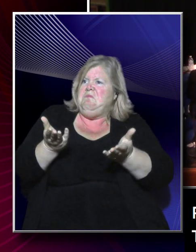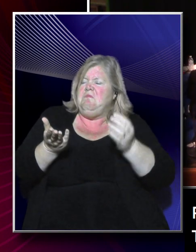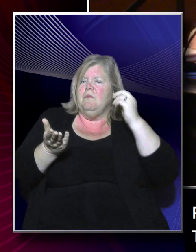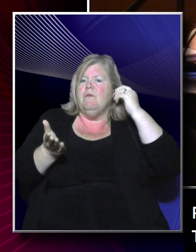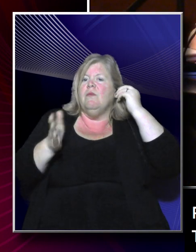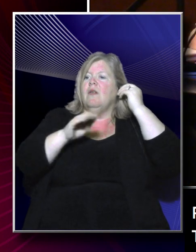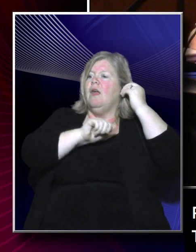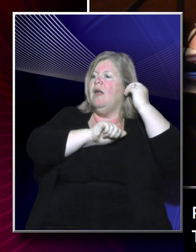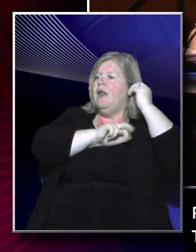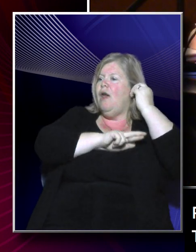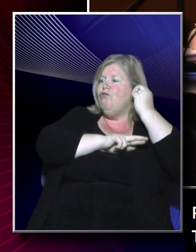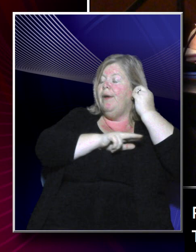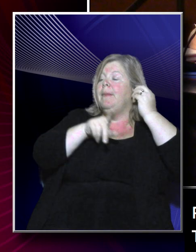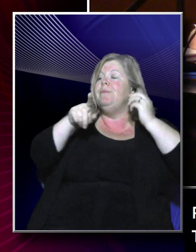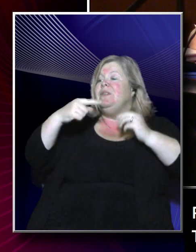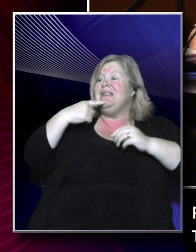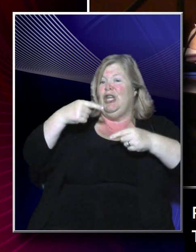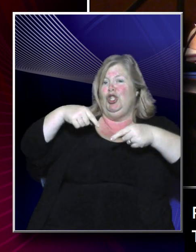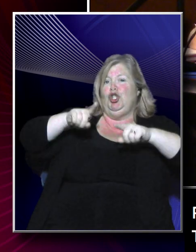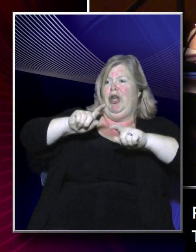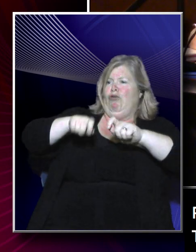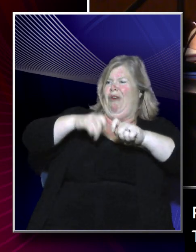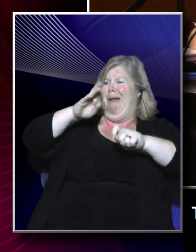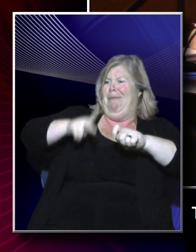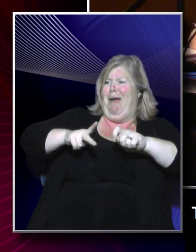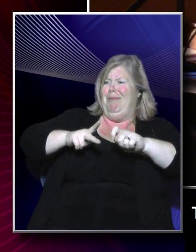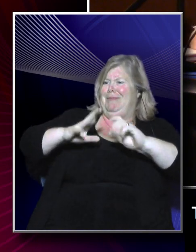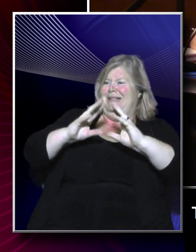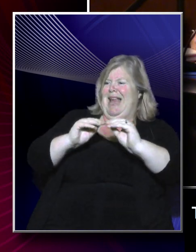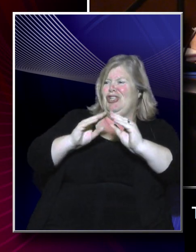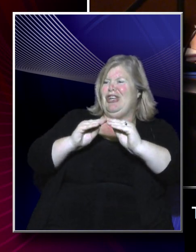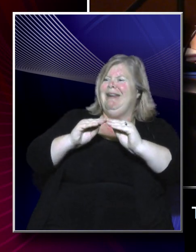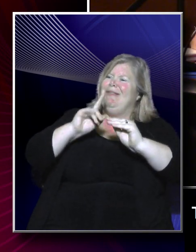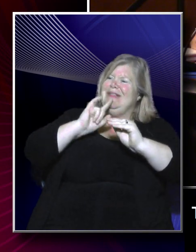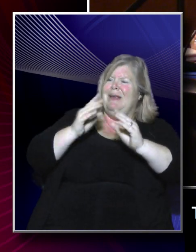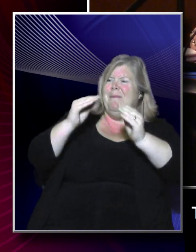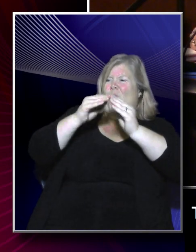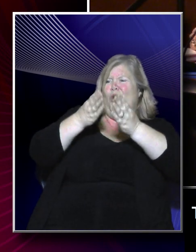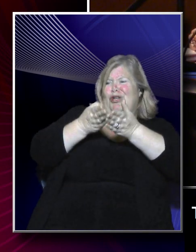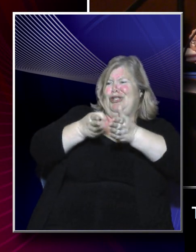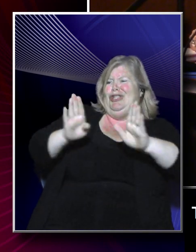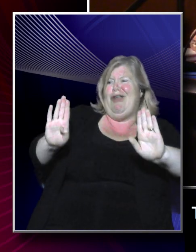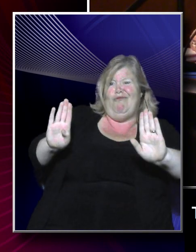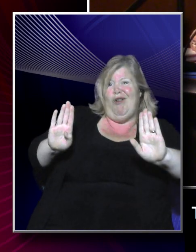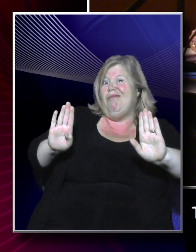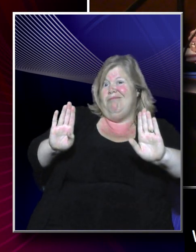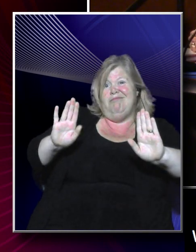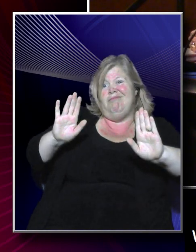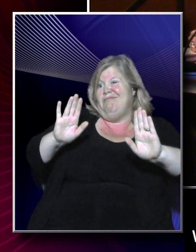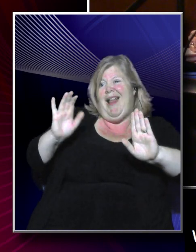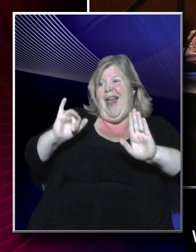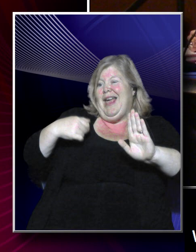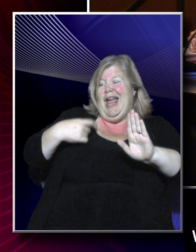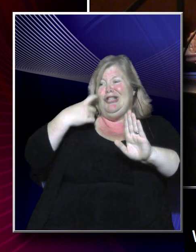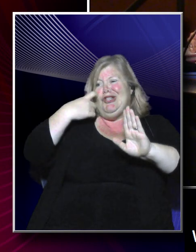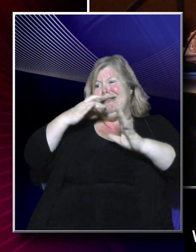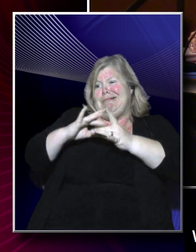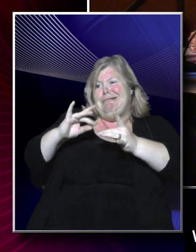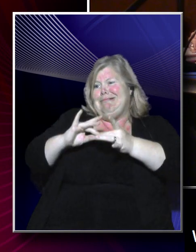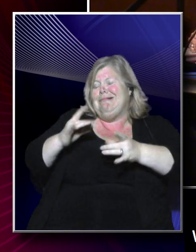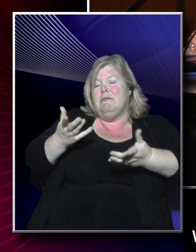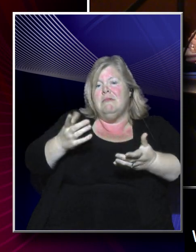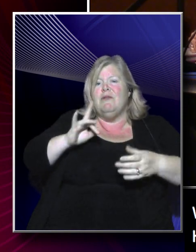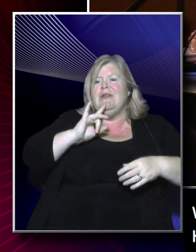What The was- wrap-up session was very general. Okay. It was mostly what I just shared with you. We don't have